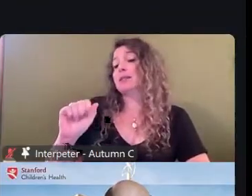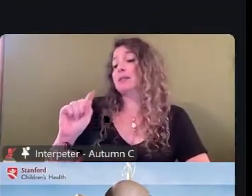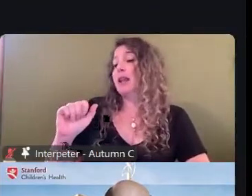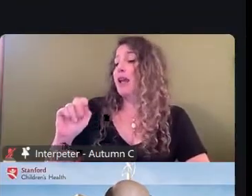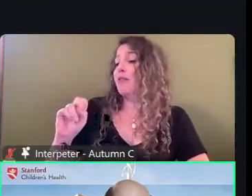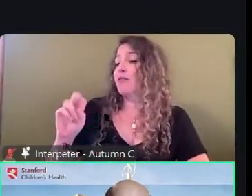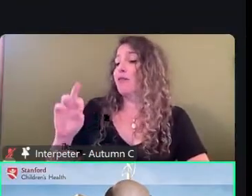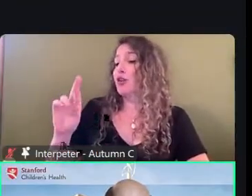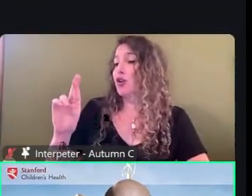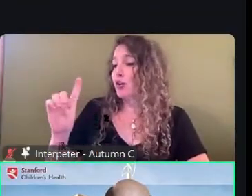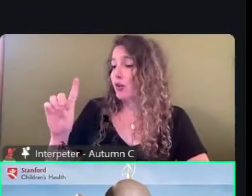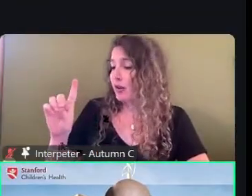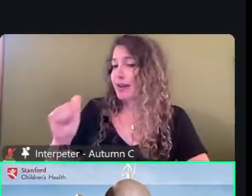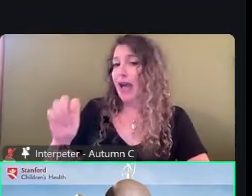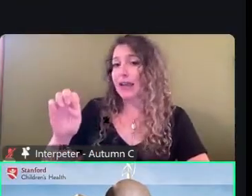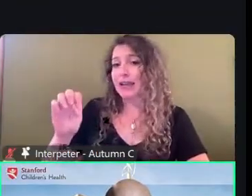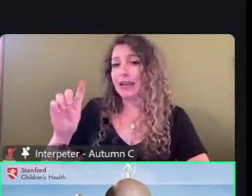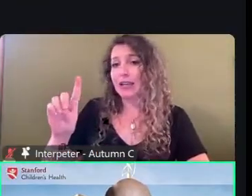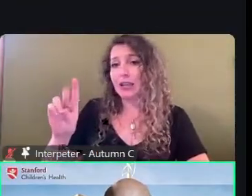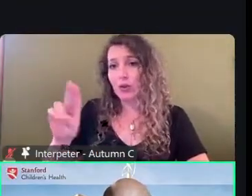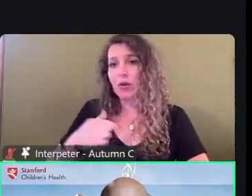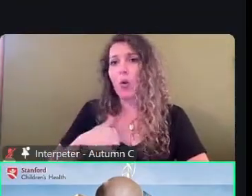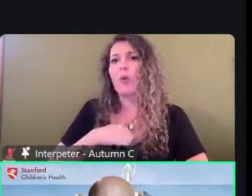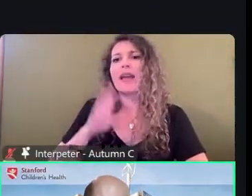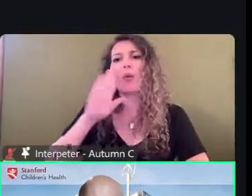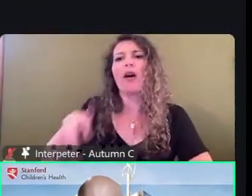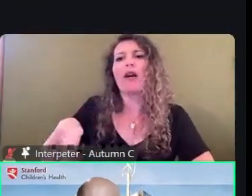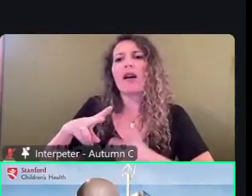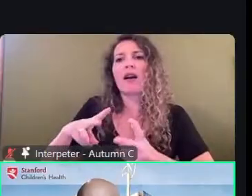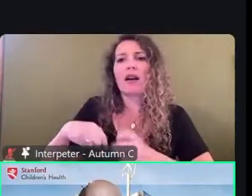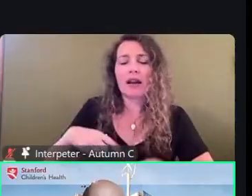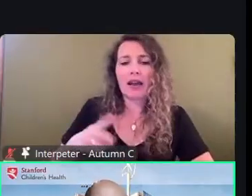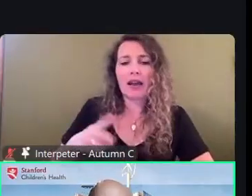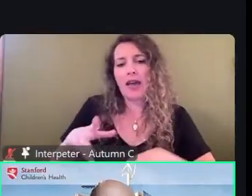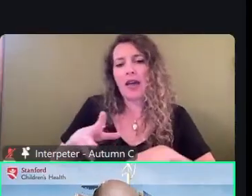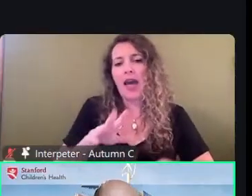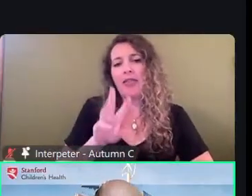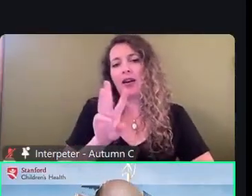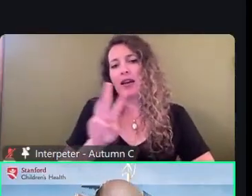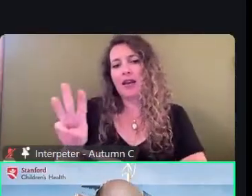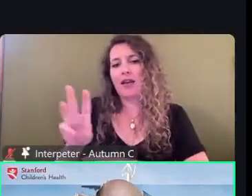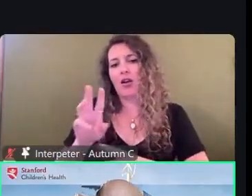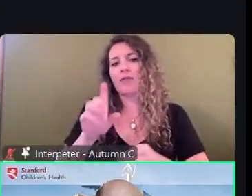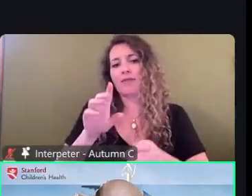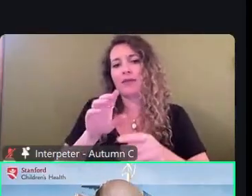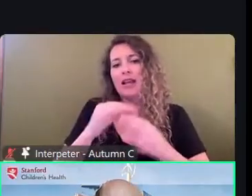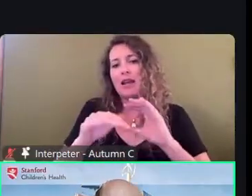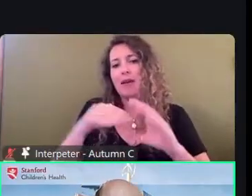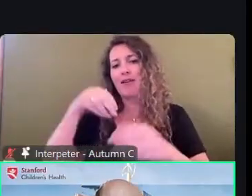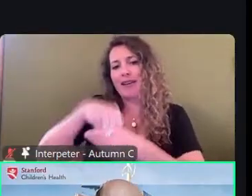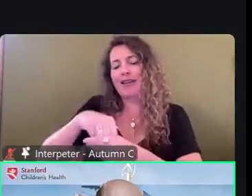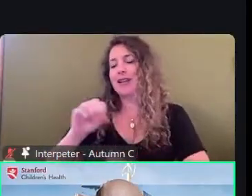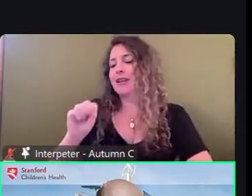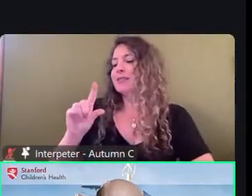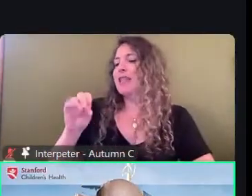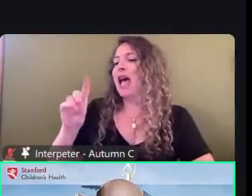So We'll there put are that in the ways. Slido. We'll put that address in the Slido. Yeah. Yeah. Well,